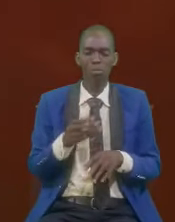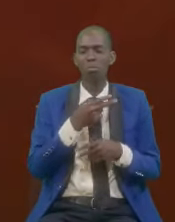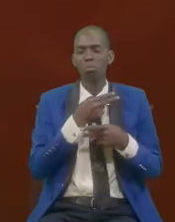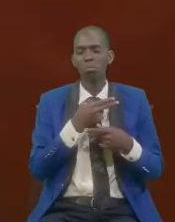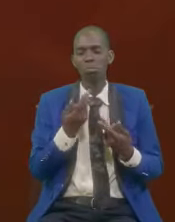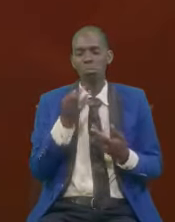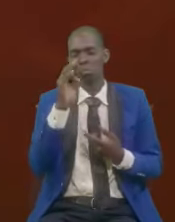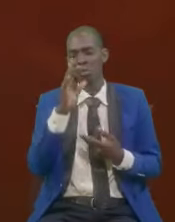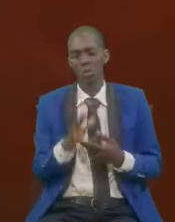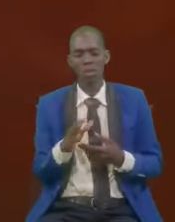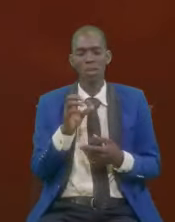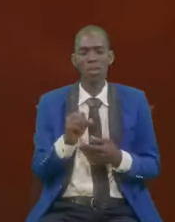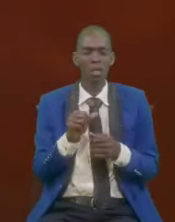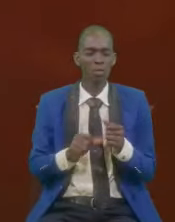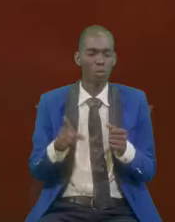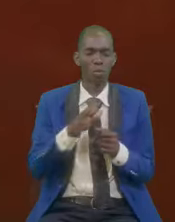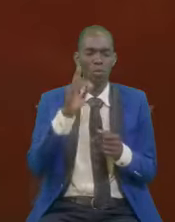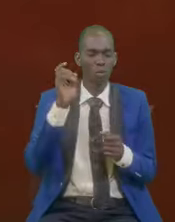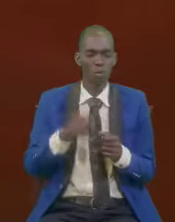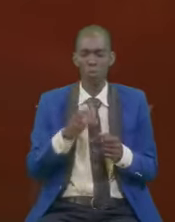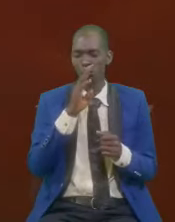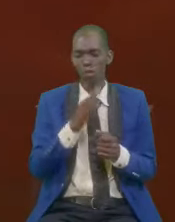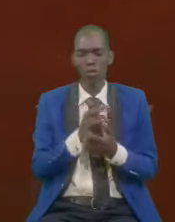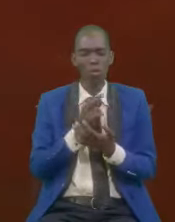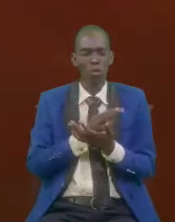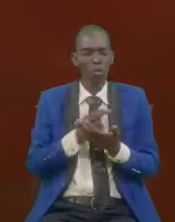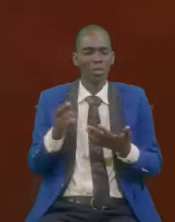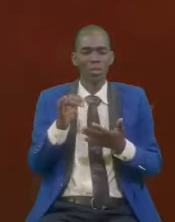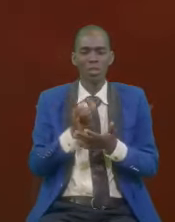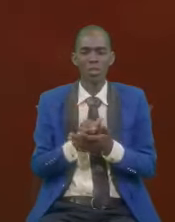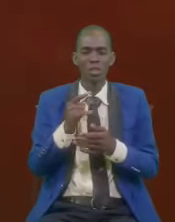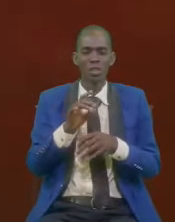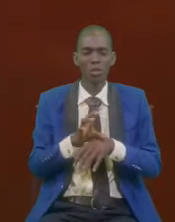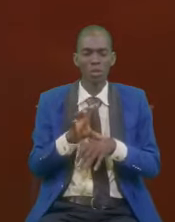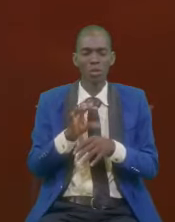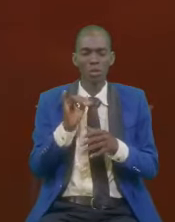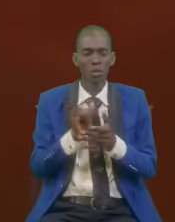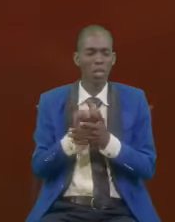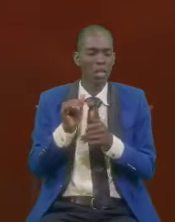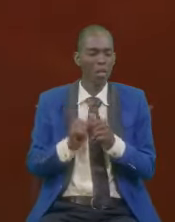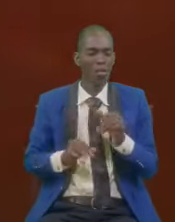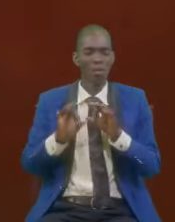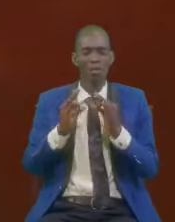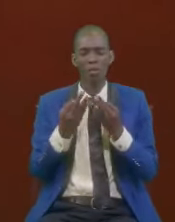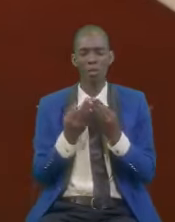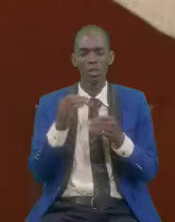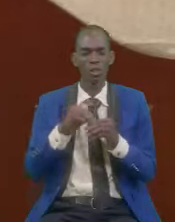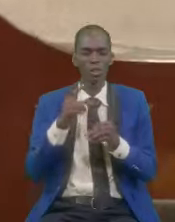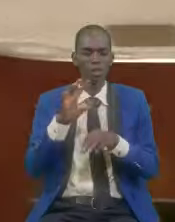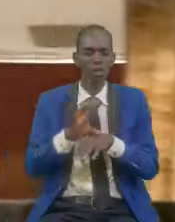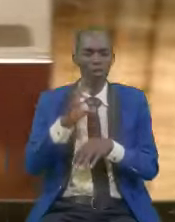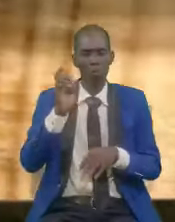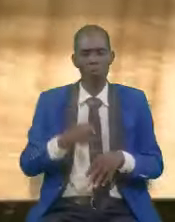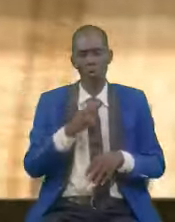that everyone should be holy. That the church, that every family in the church should be holy. That's